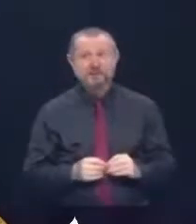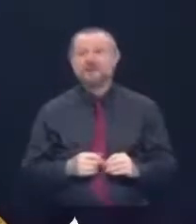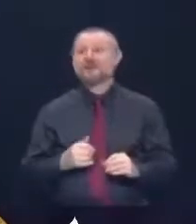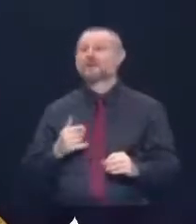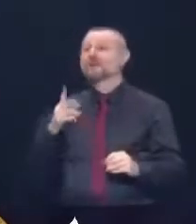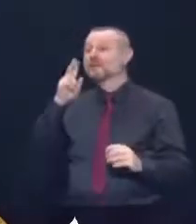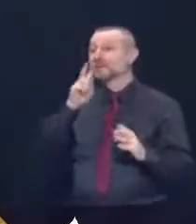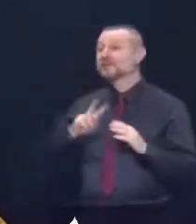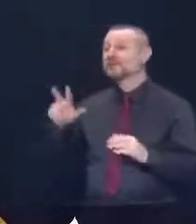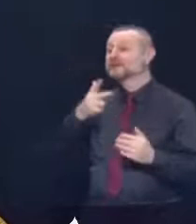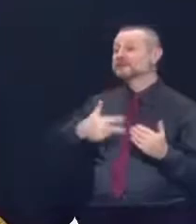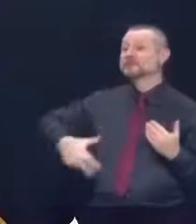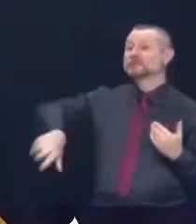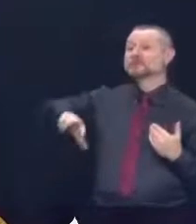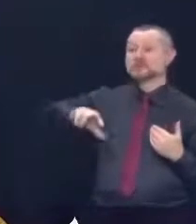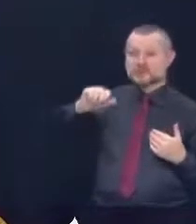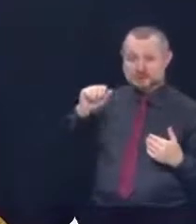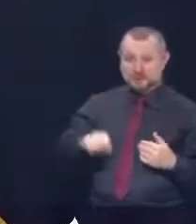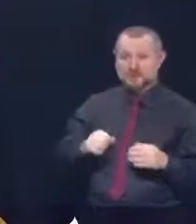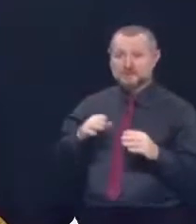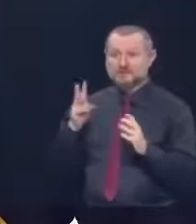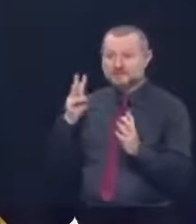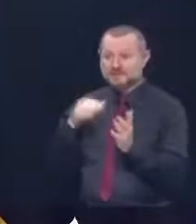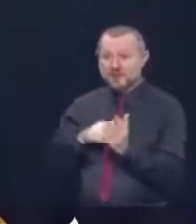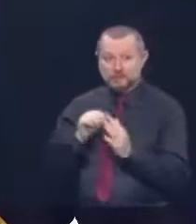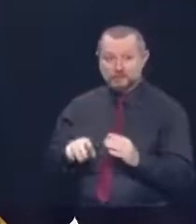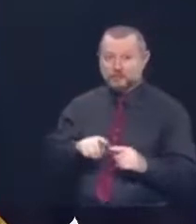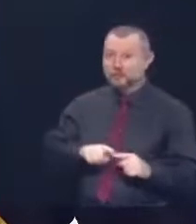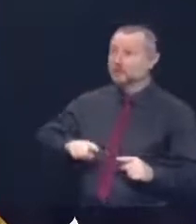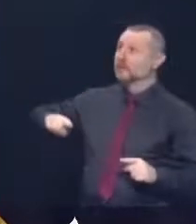have 6,000 people in the hospitals.